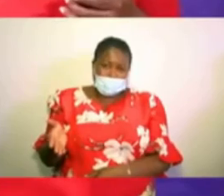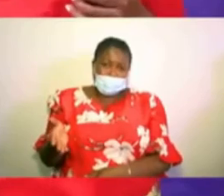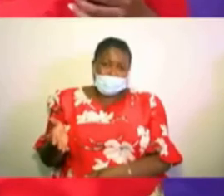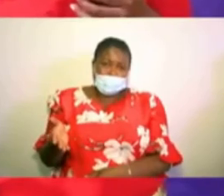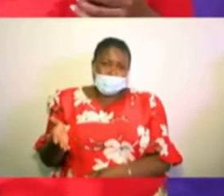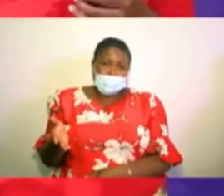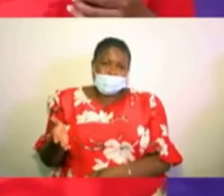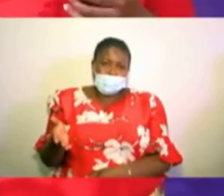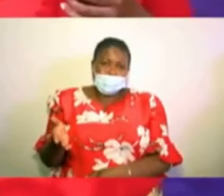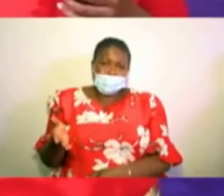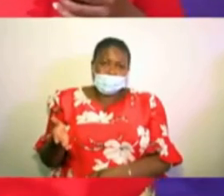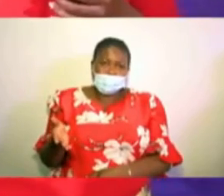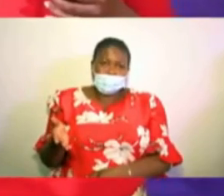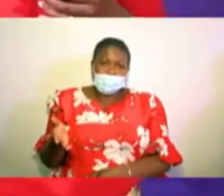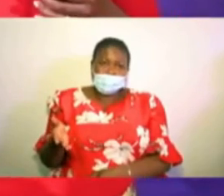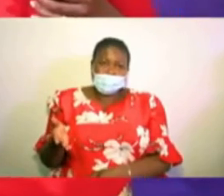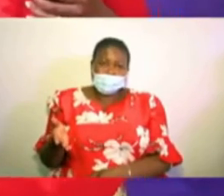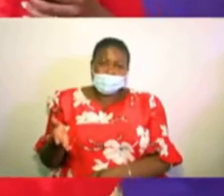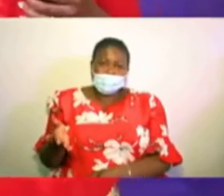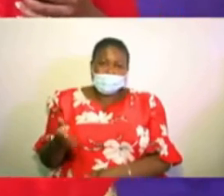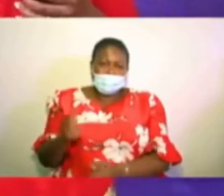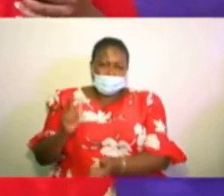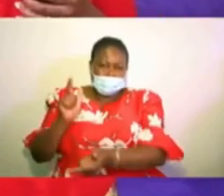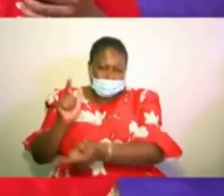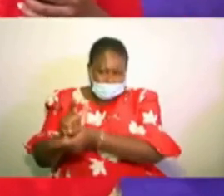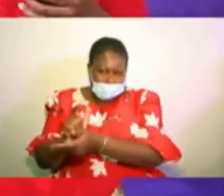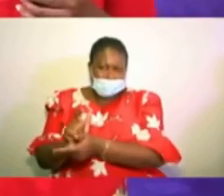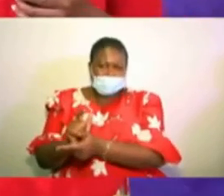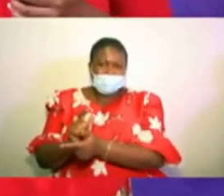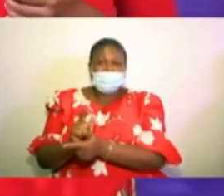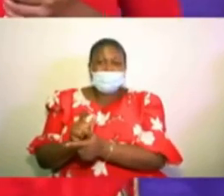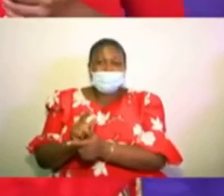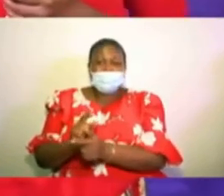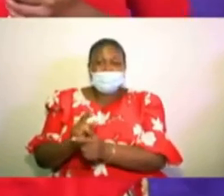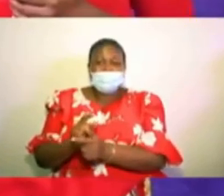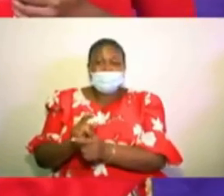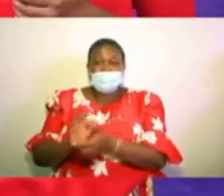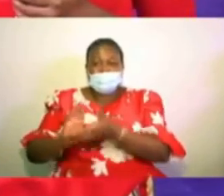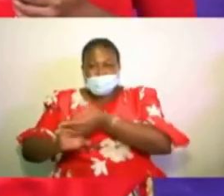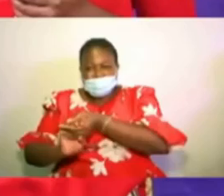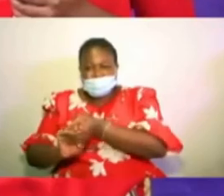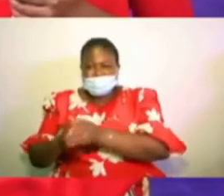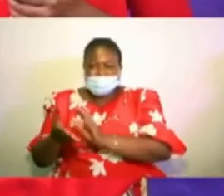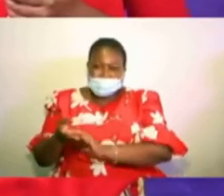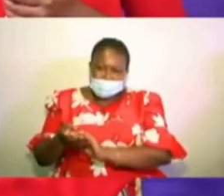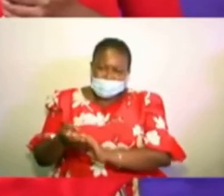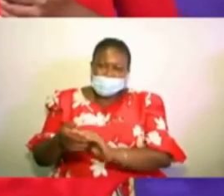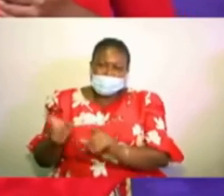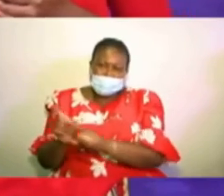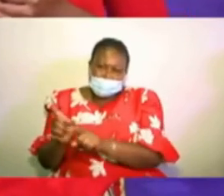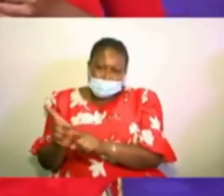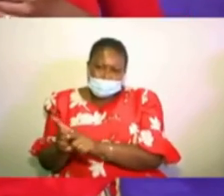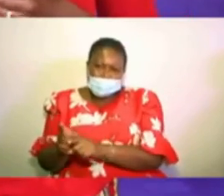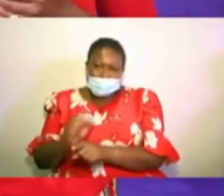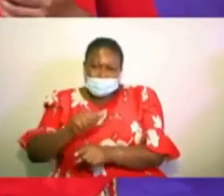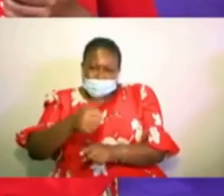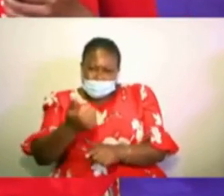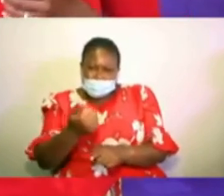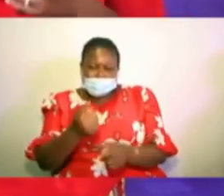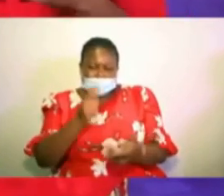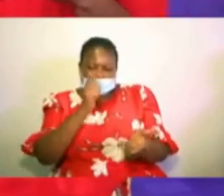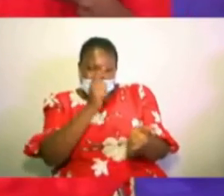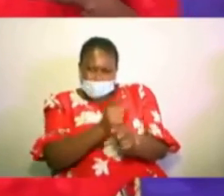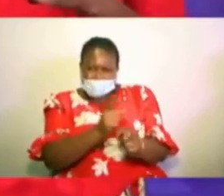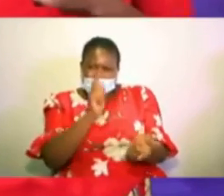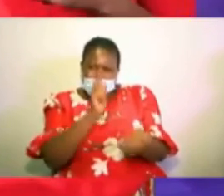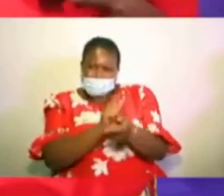voisin. And then there is a fellowship you share with somebody you can shake hands with. Et donc il y a